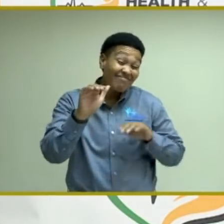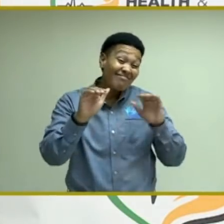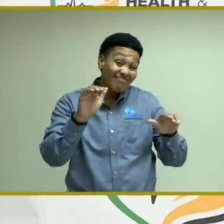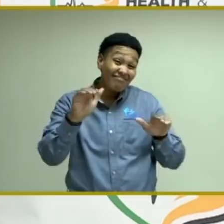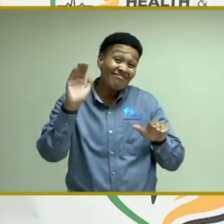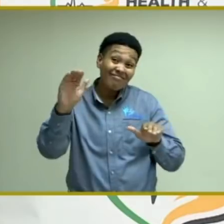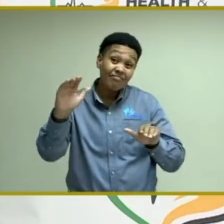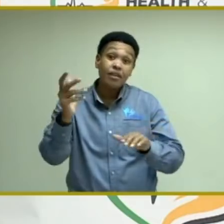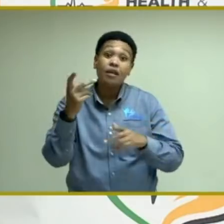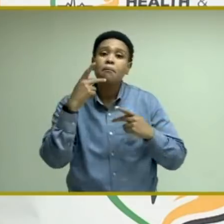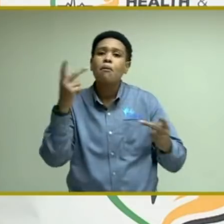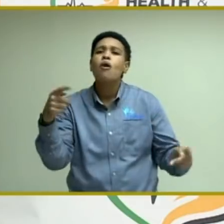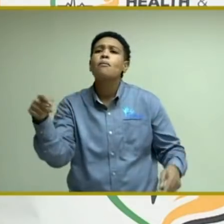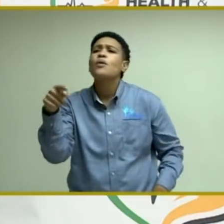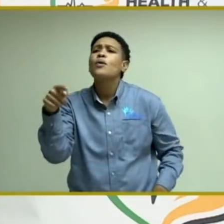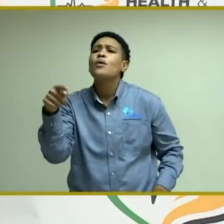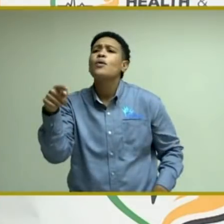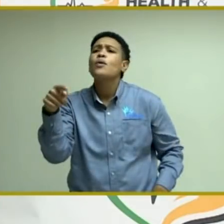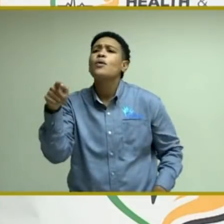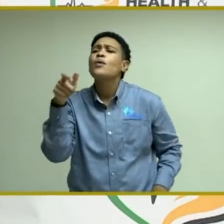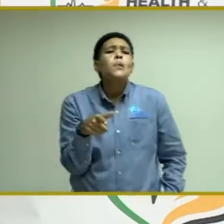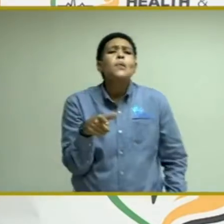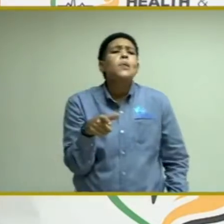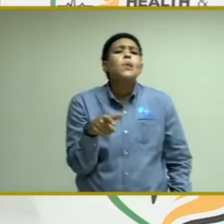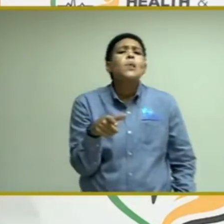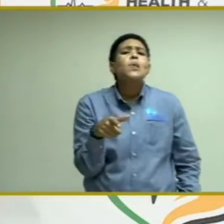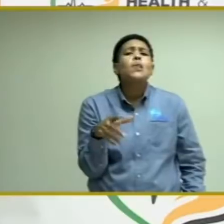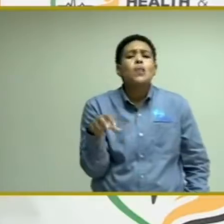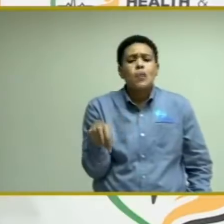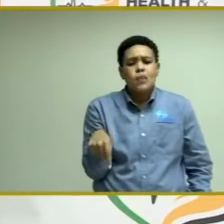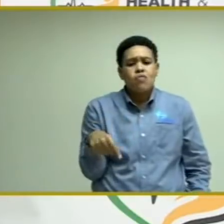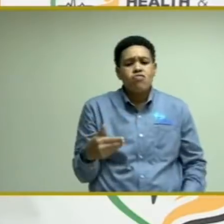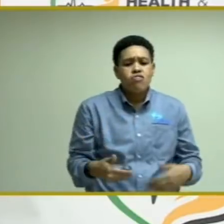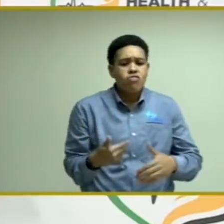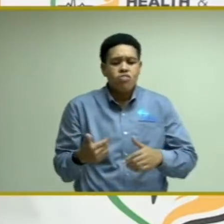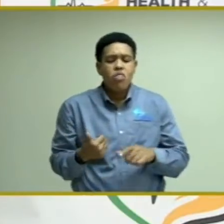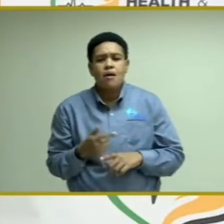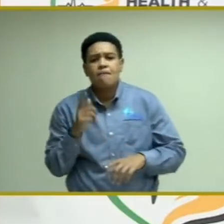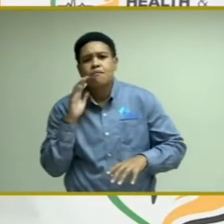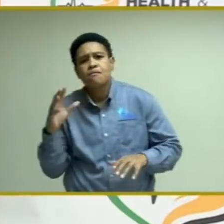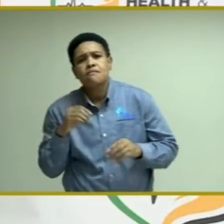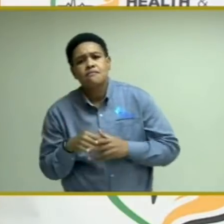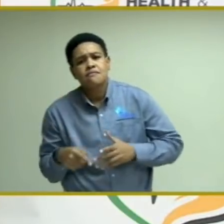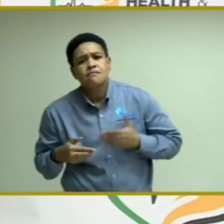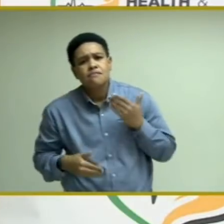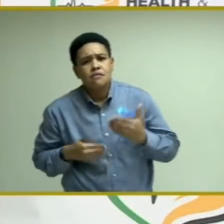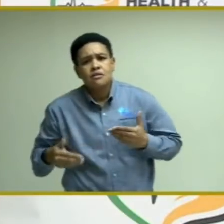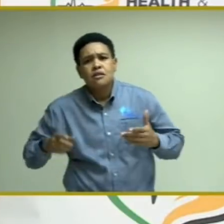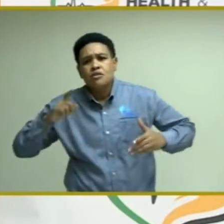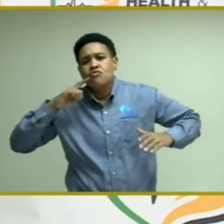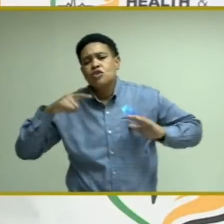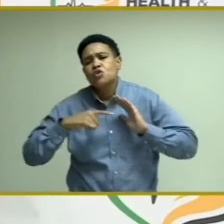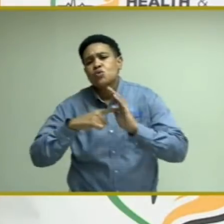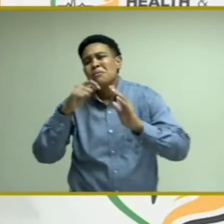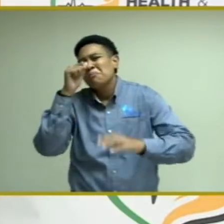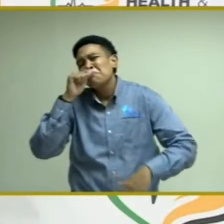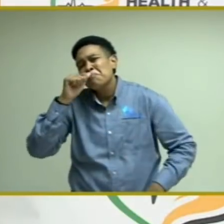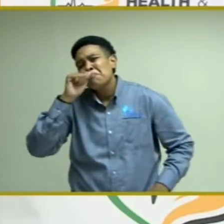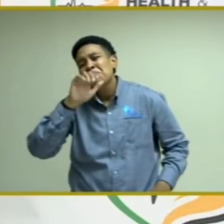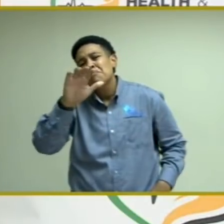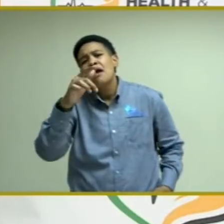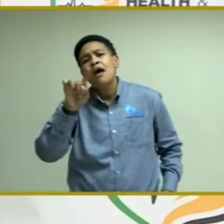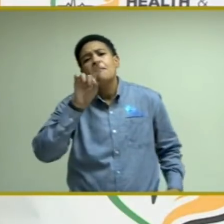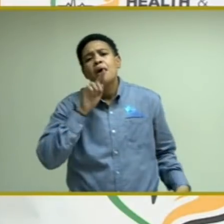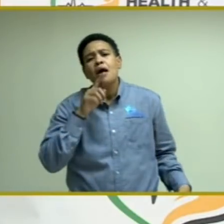who are a part of this process or will be a part of this process, just to exercise some patience and